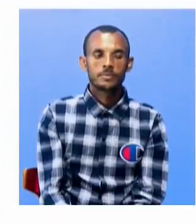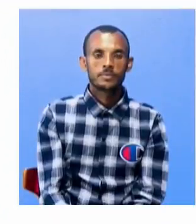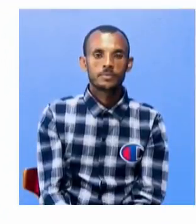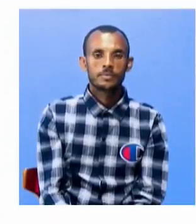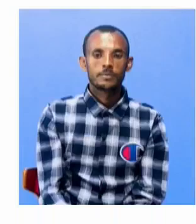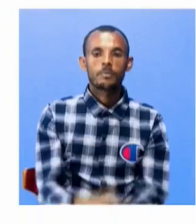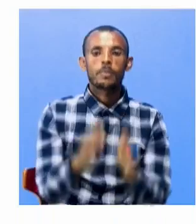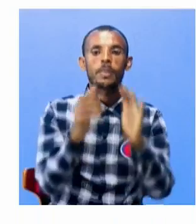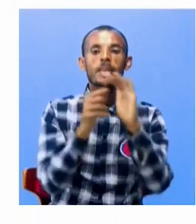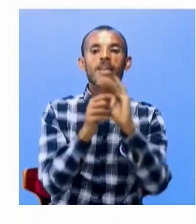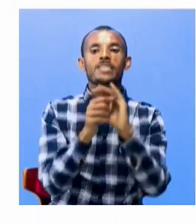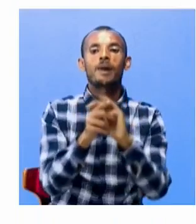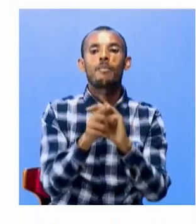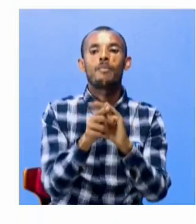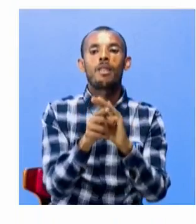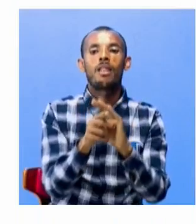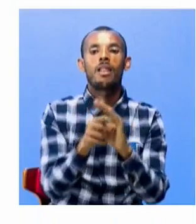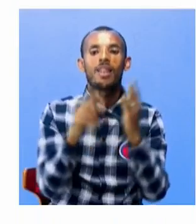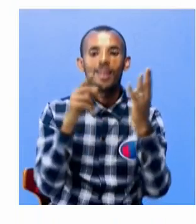Example 4.